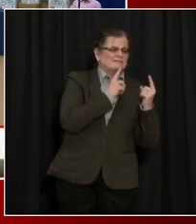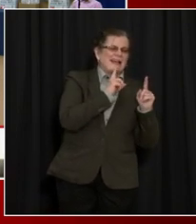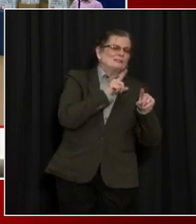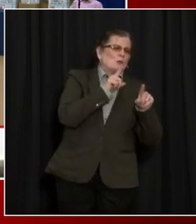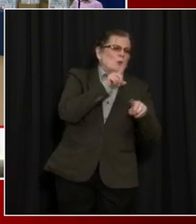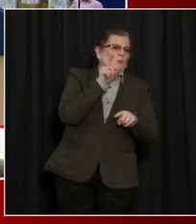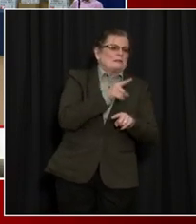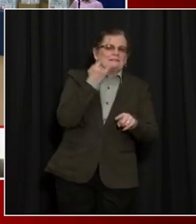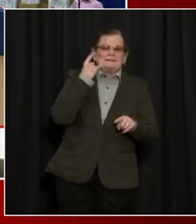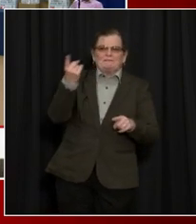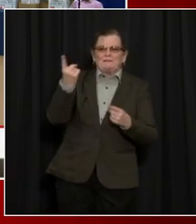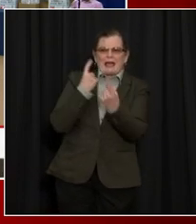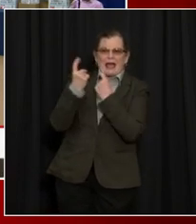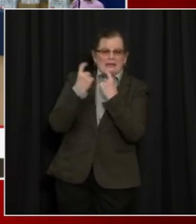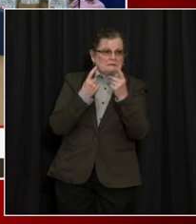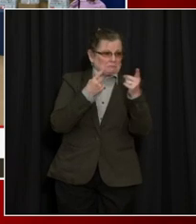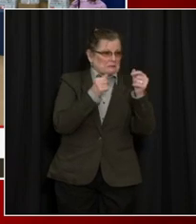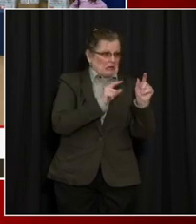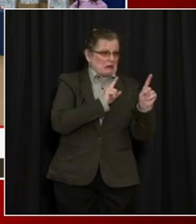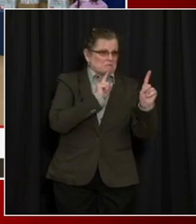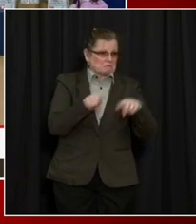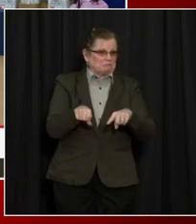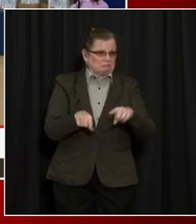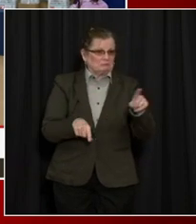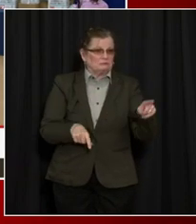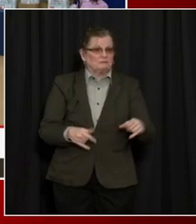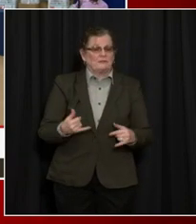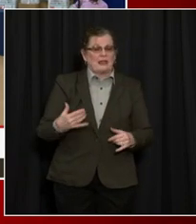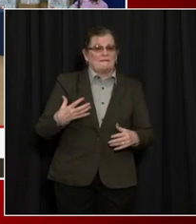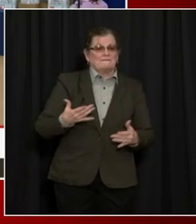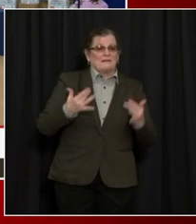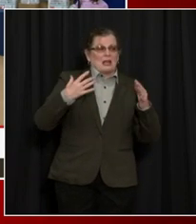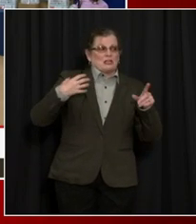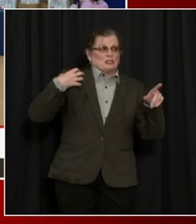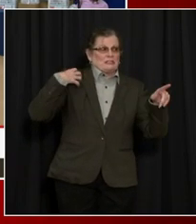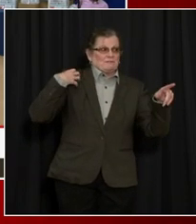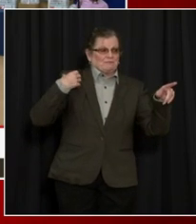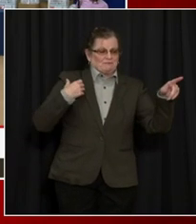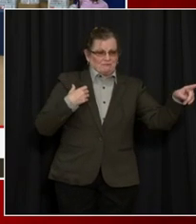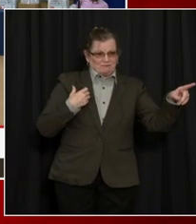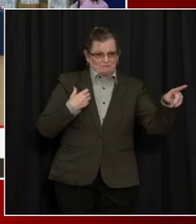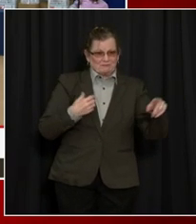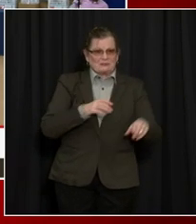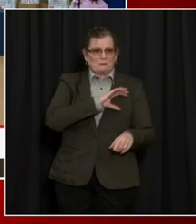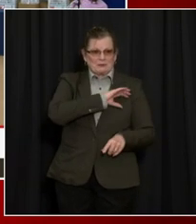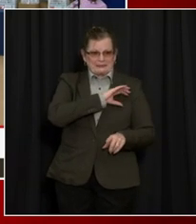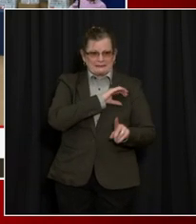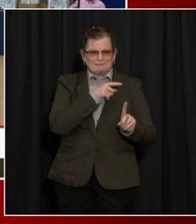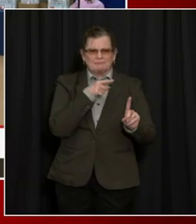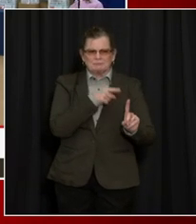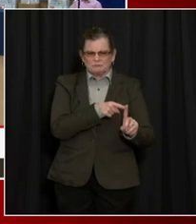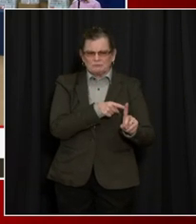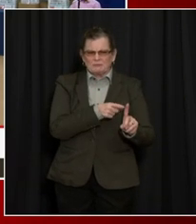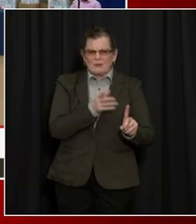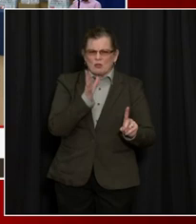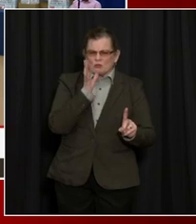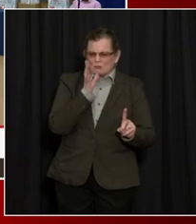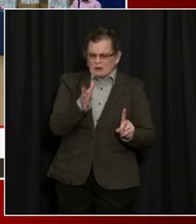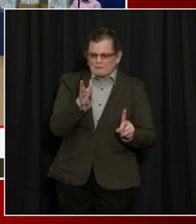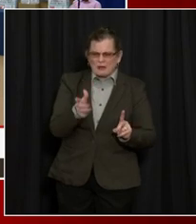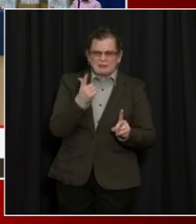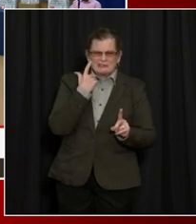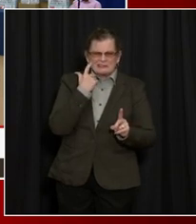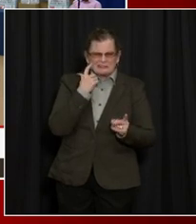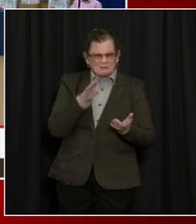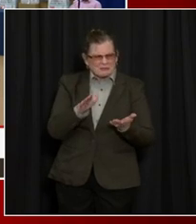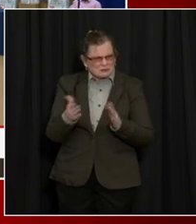chief. The 71-year-old great-grandmother who was killed, is that linked to a brawl at the